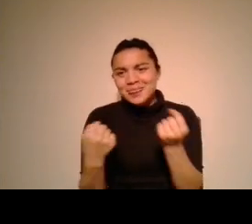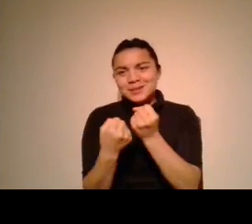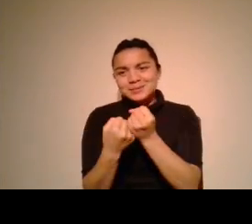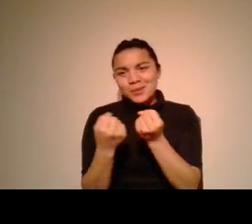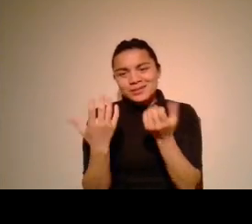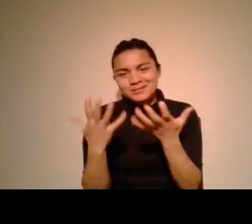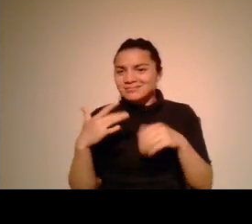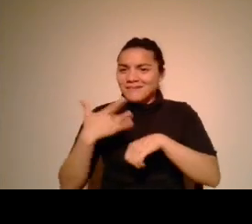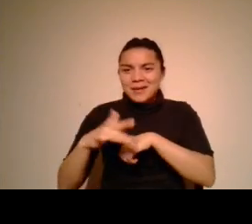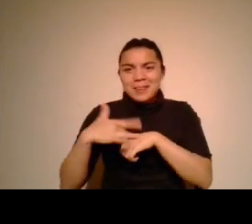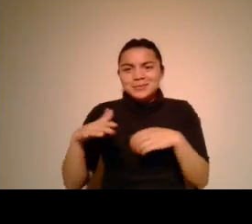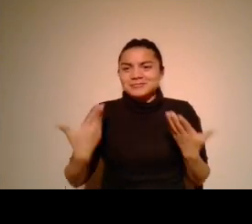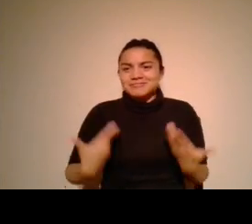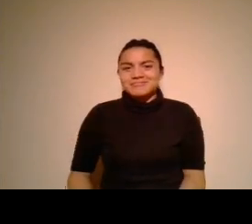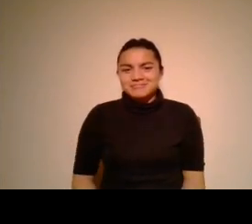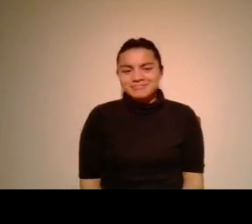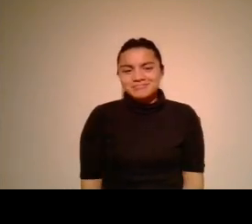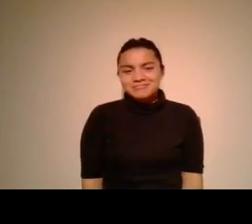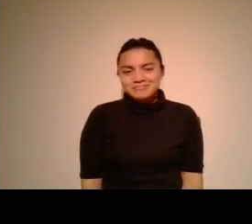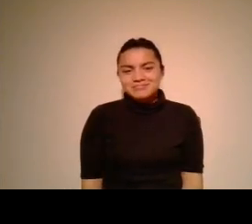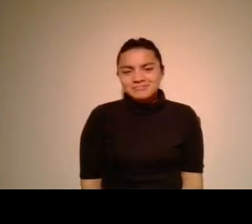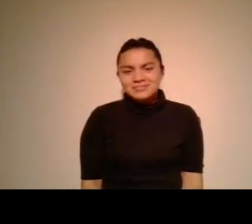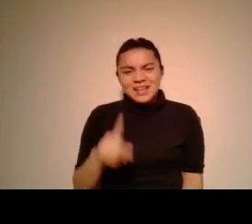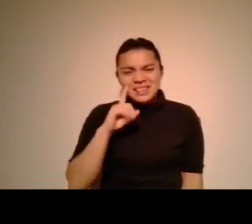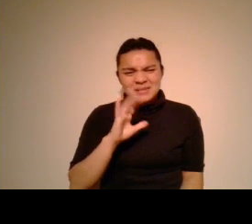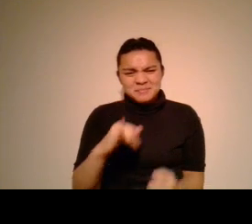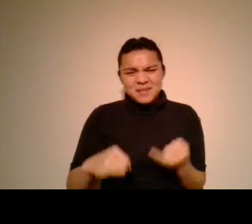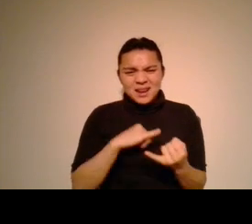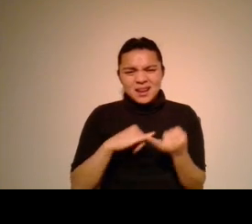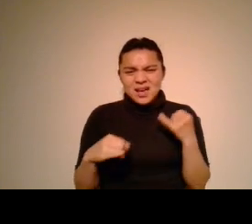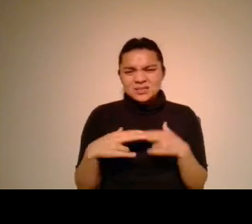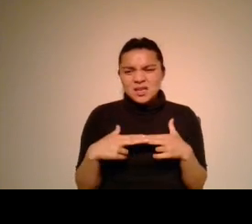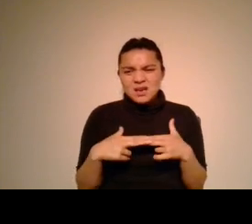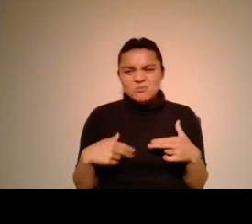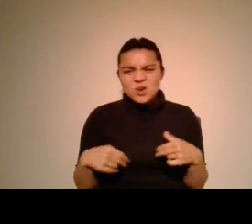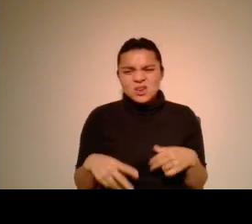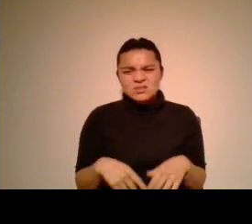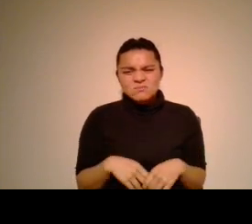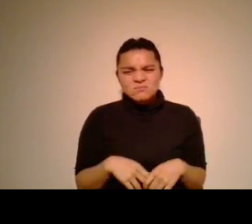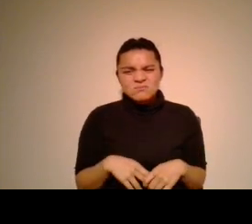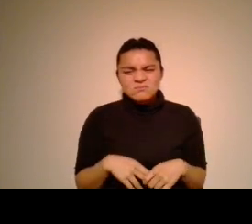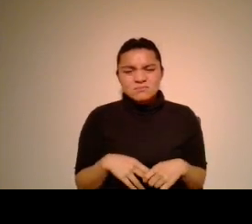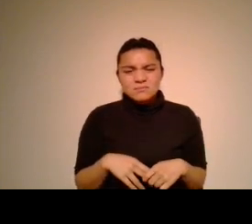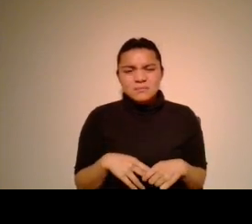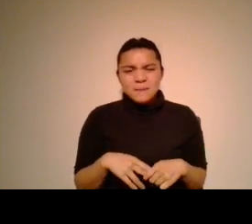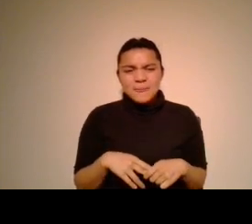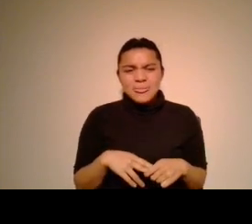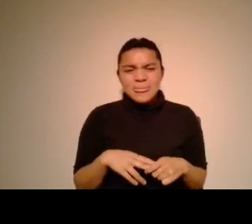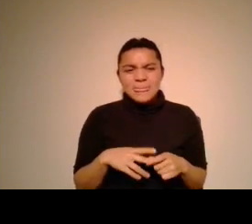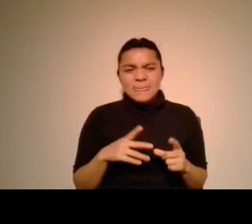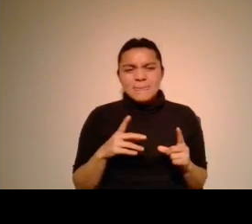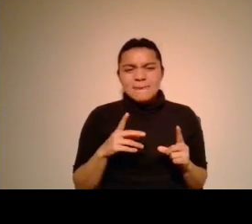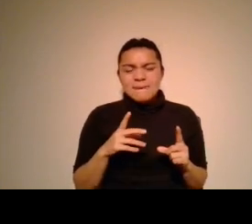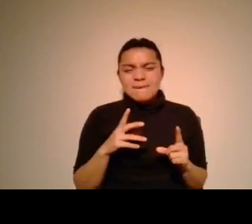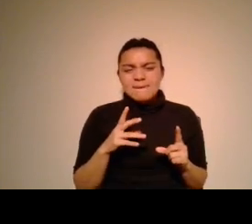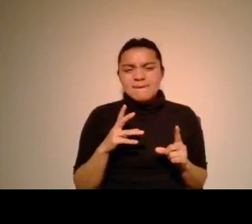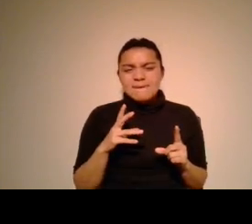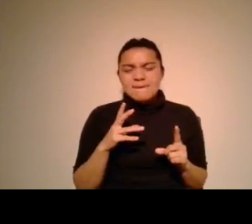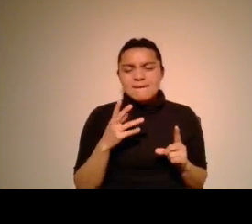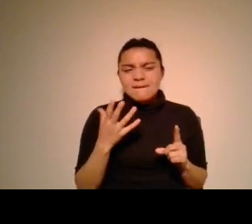I think this is my final slide. So I just wanted to talk a little bit about, so I've talked